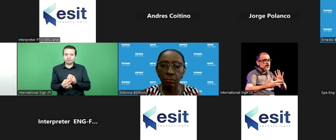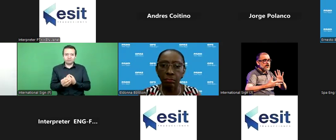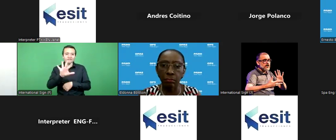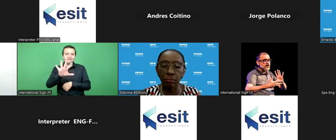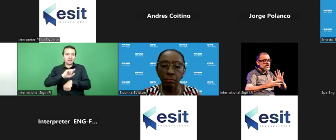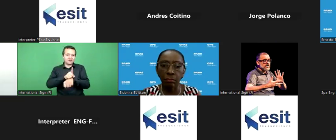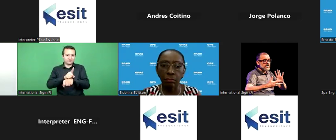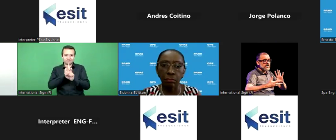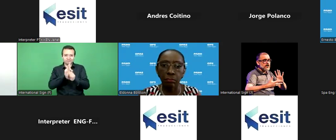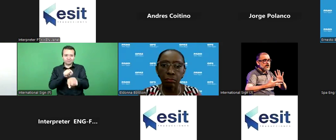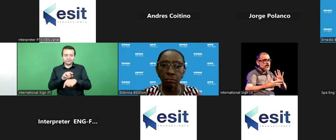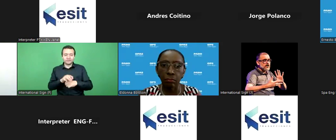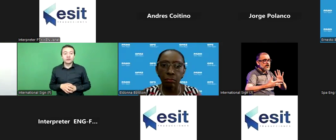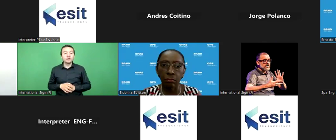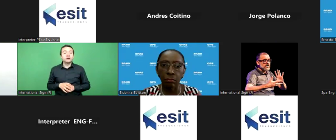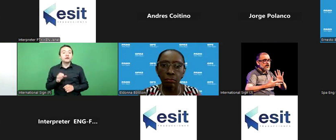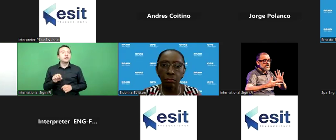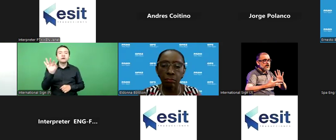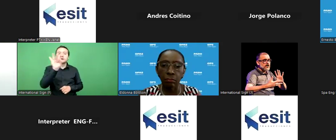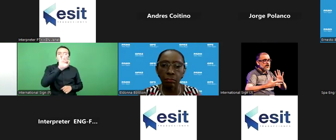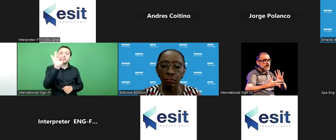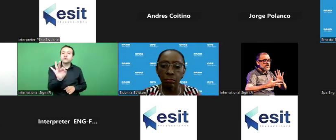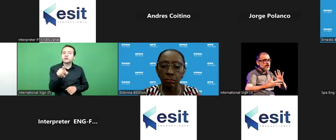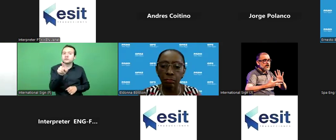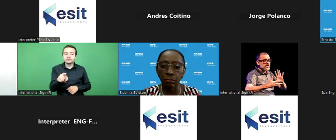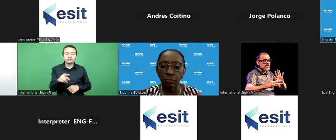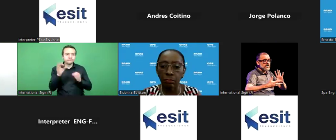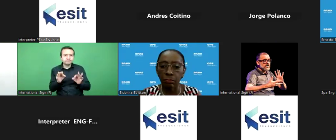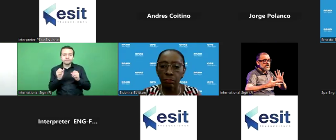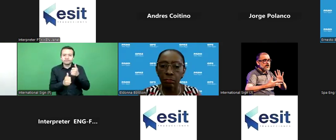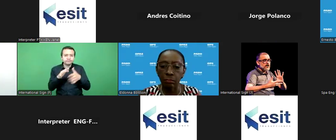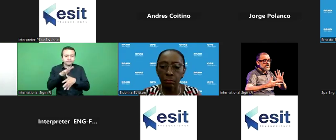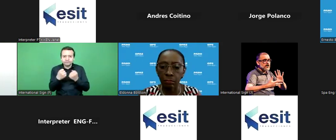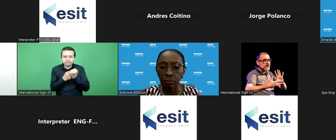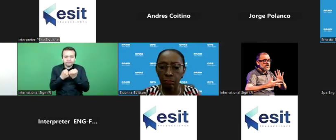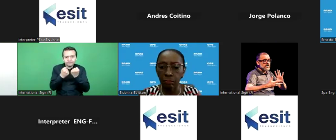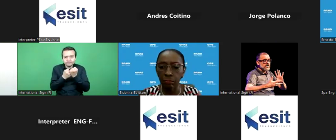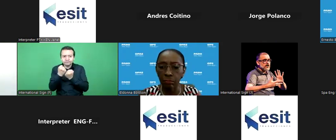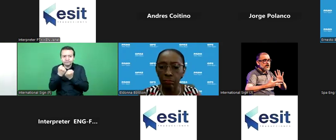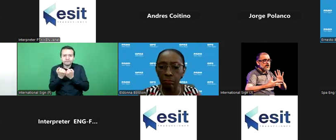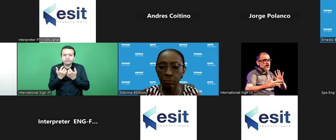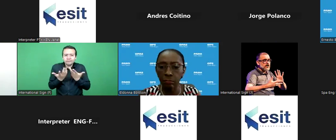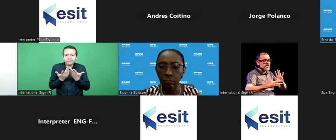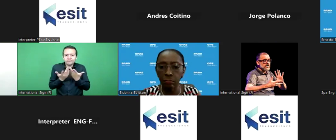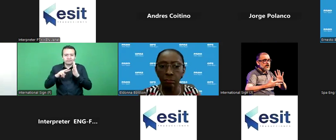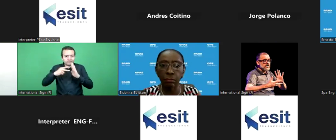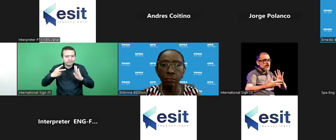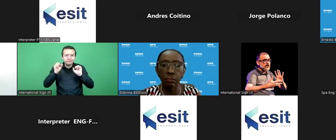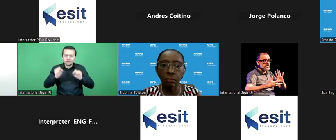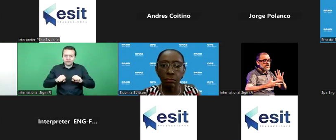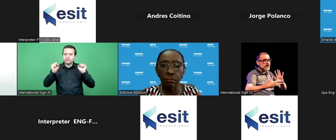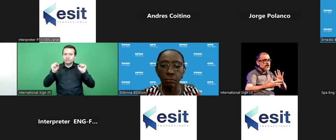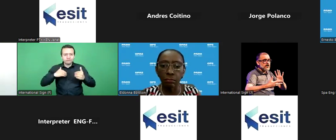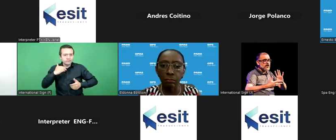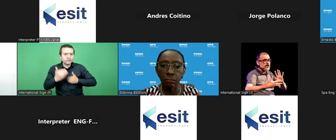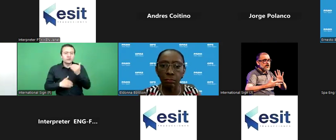collaboration from PAHO to enhance the country's capacity to implement the EPHF? And how does the implementation of the